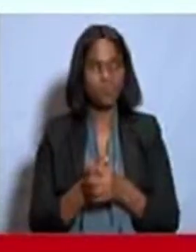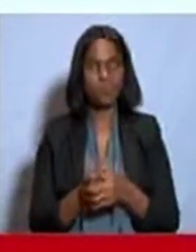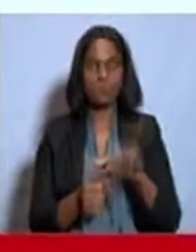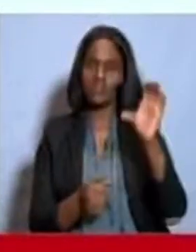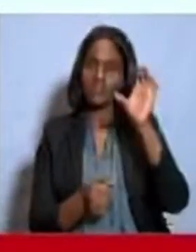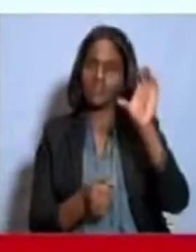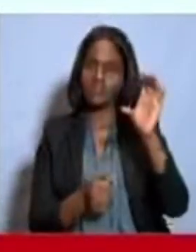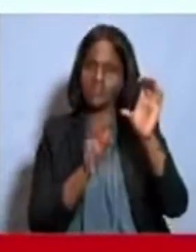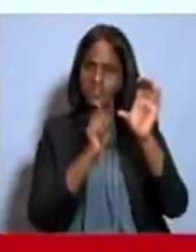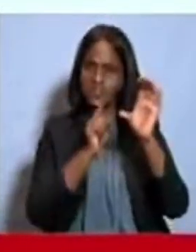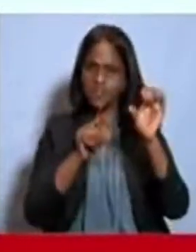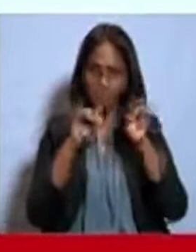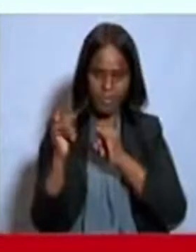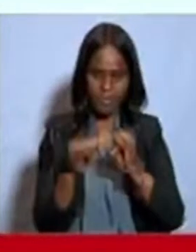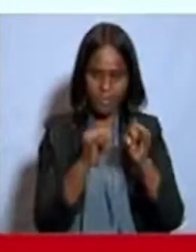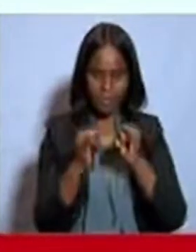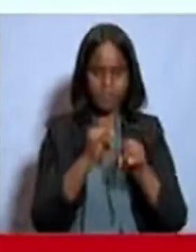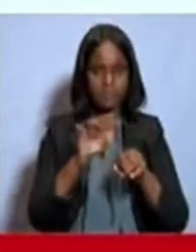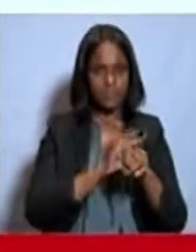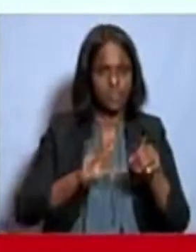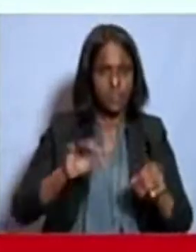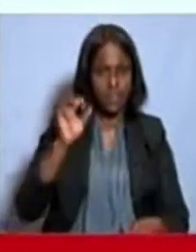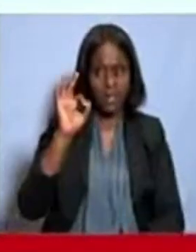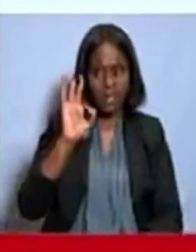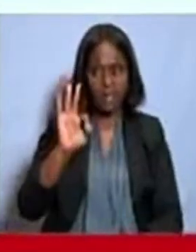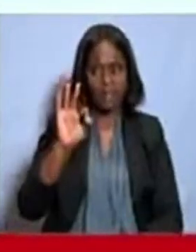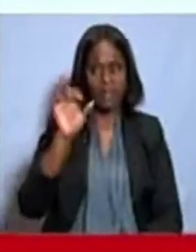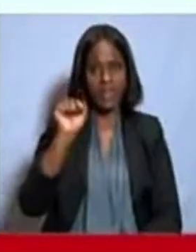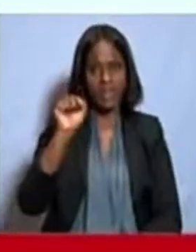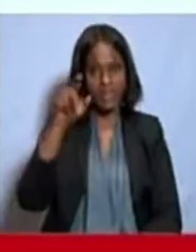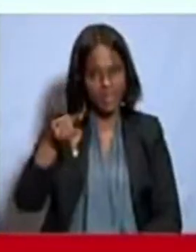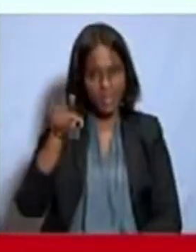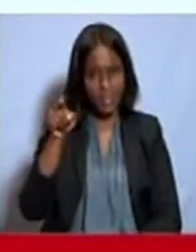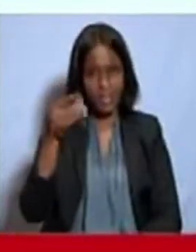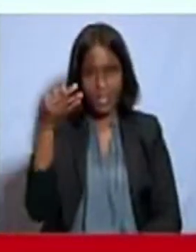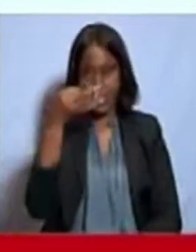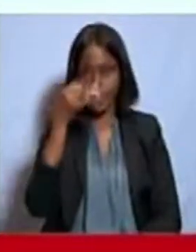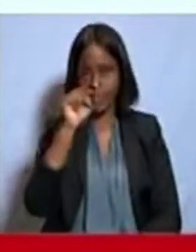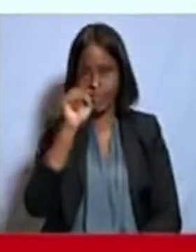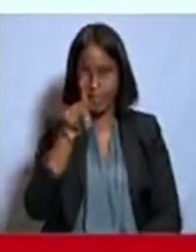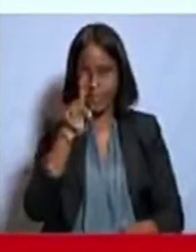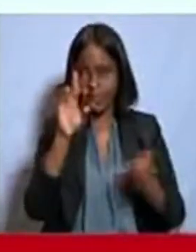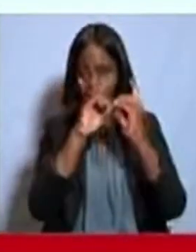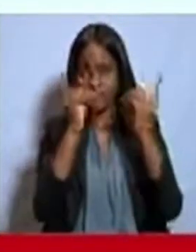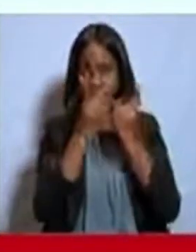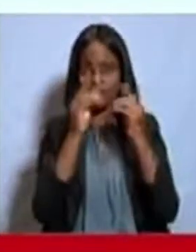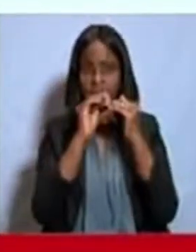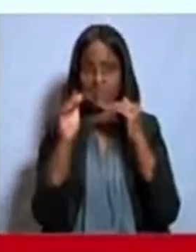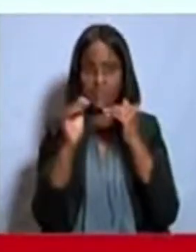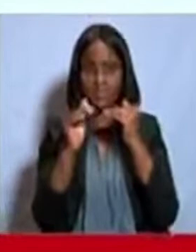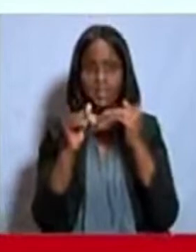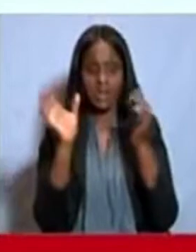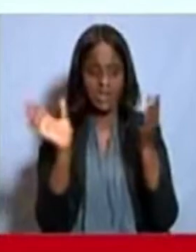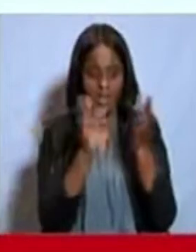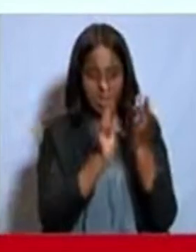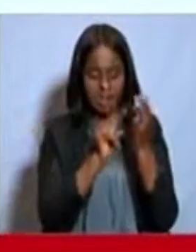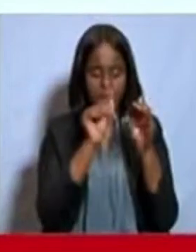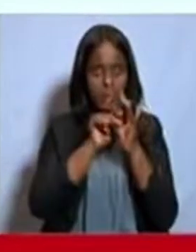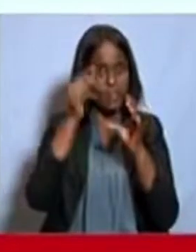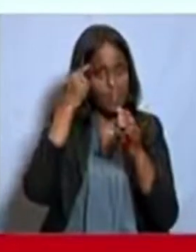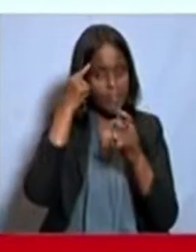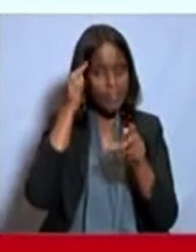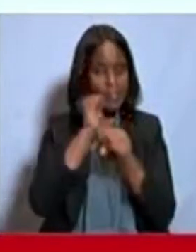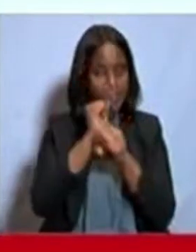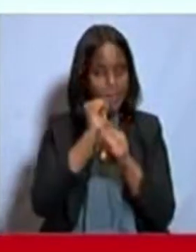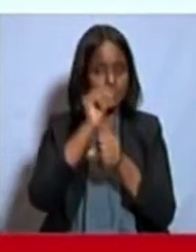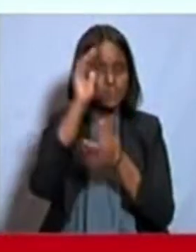C. Implementation of Food Security Pack, FSP, at district level. As part of the government's efforts to